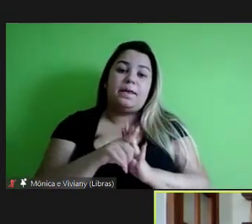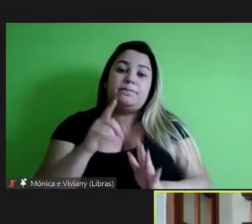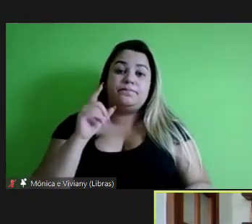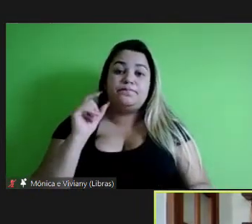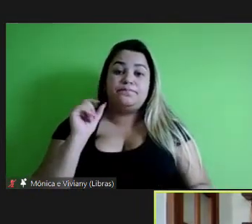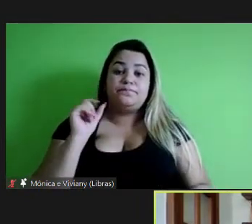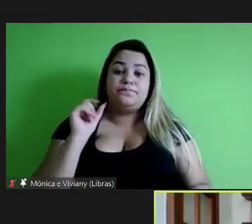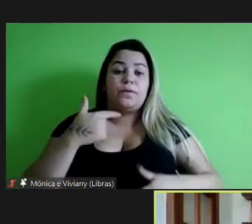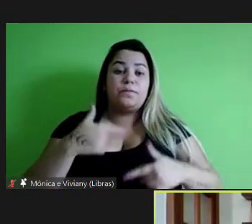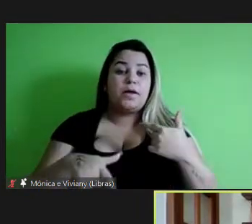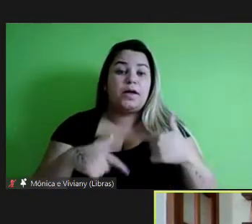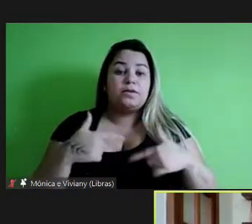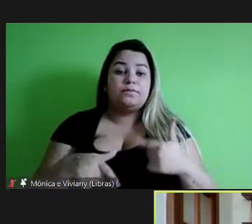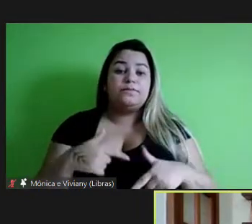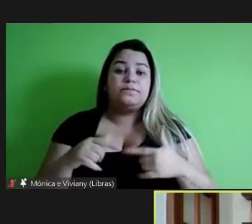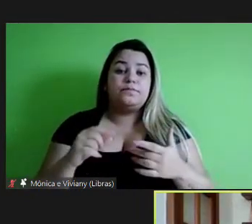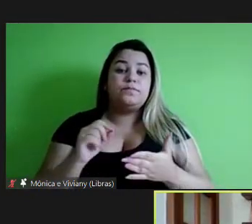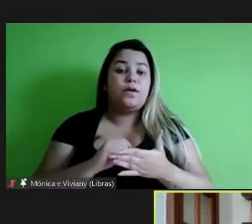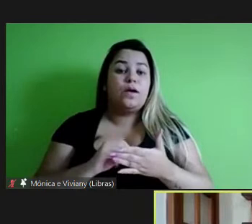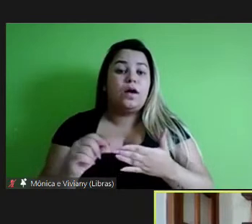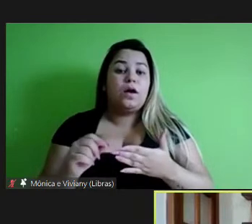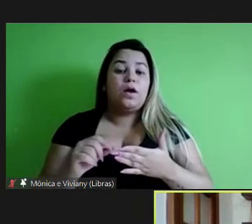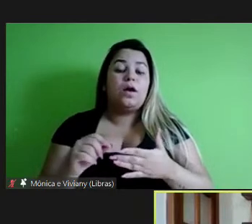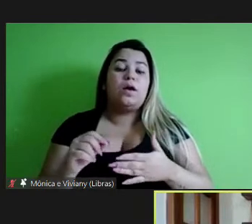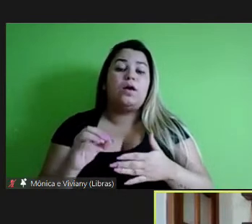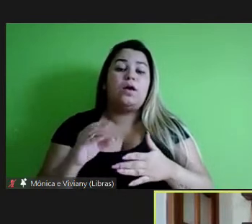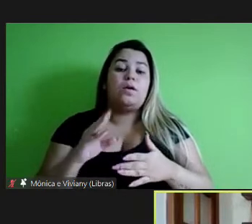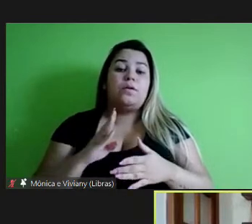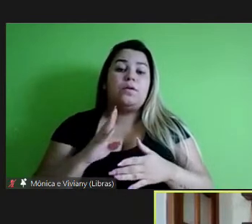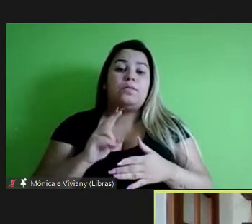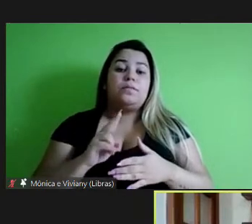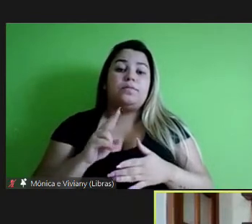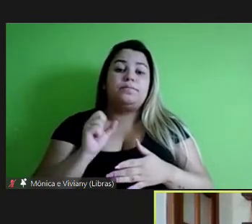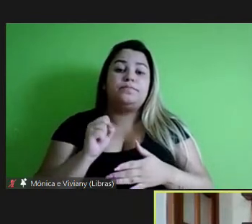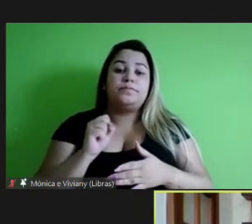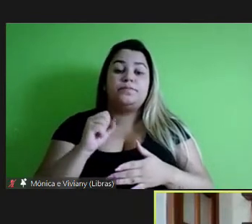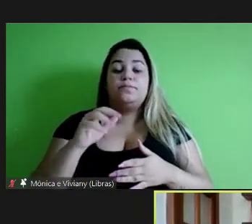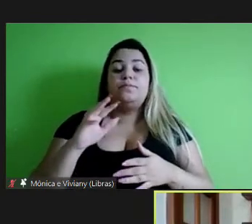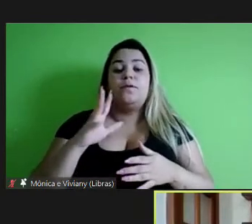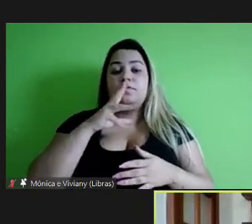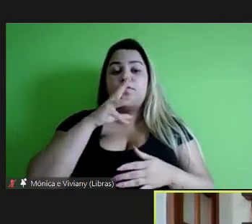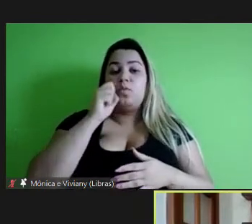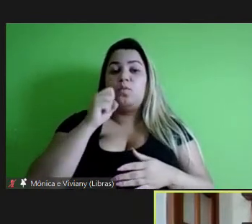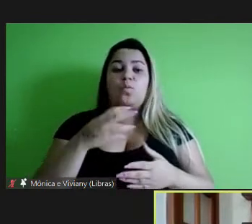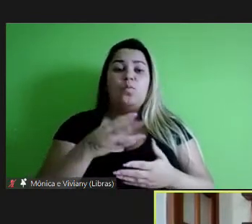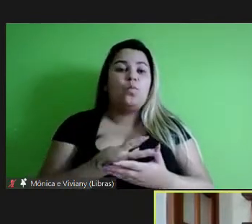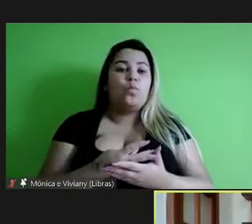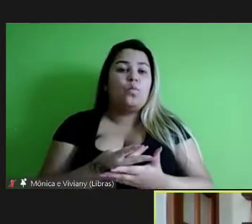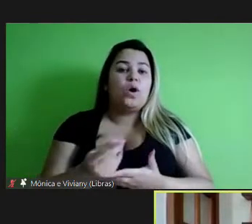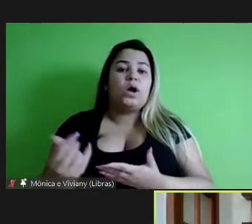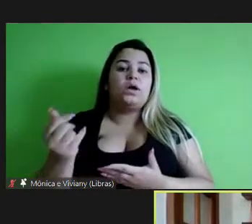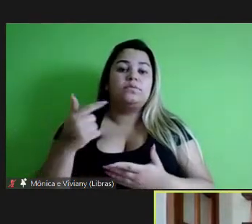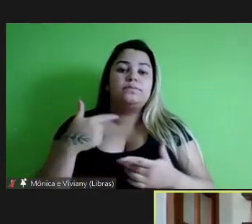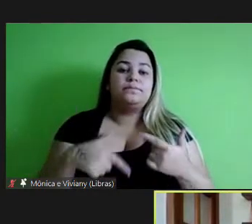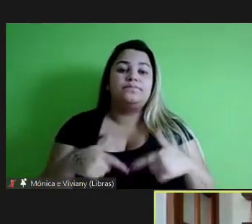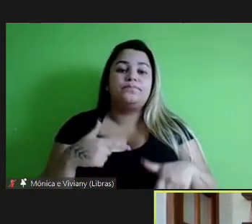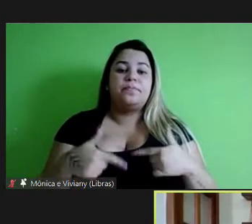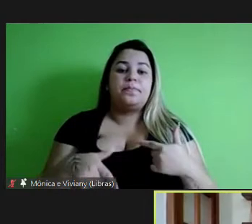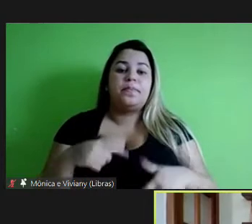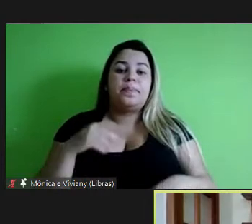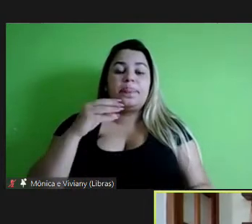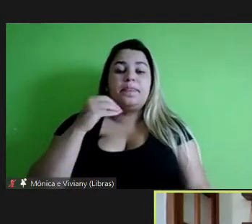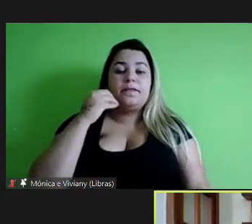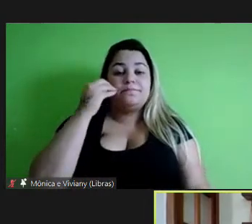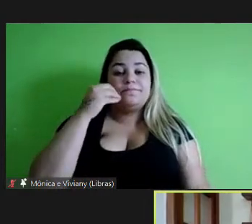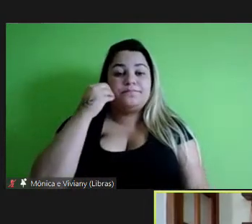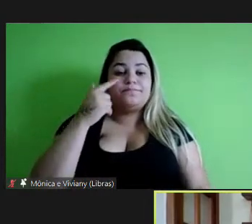analyzing the works, the written works in the APS Forte Prize, how many works they had from